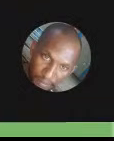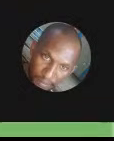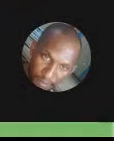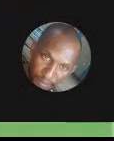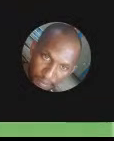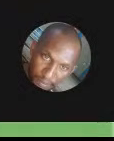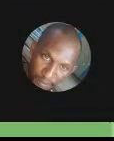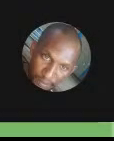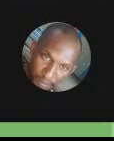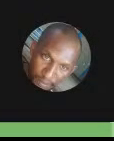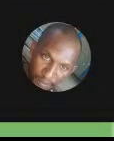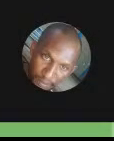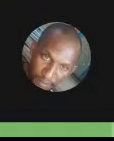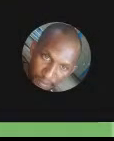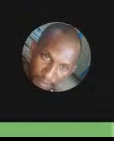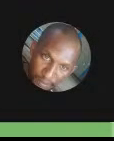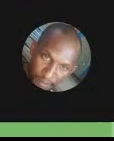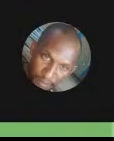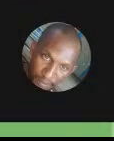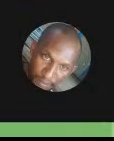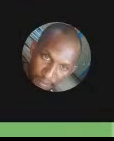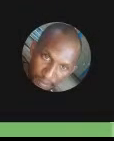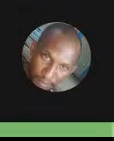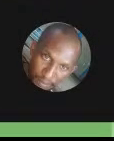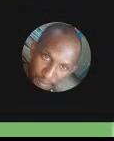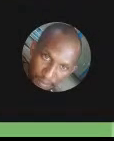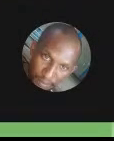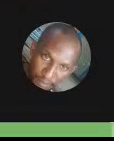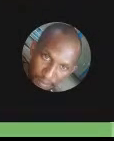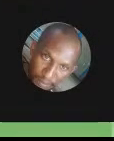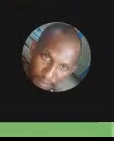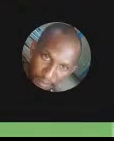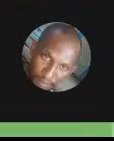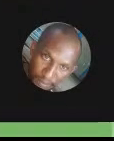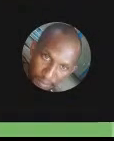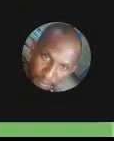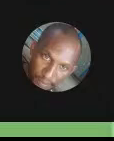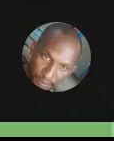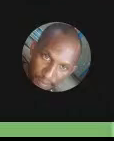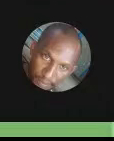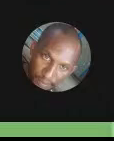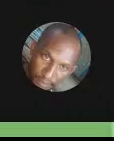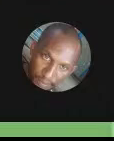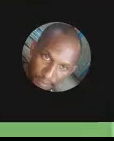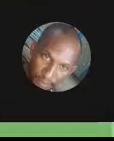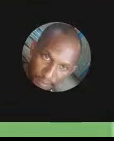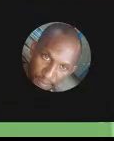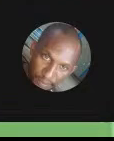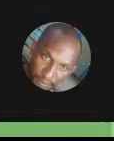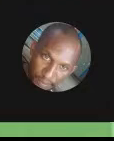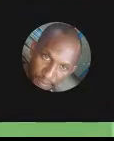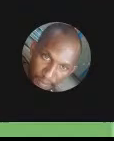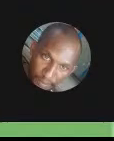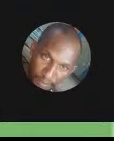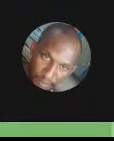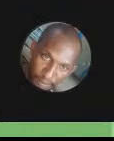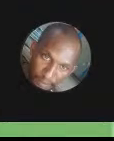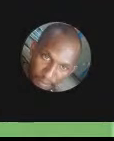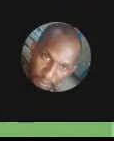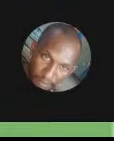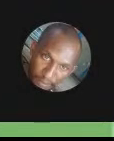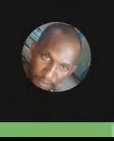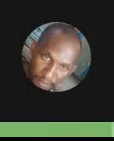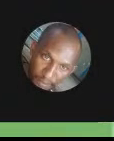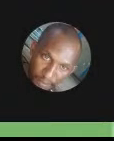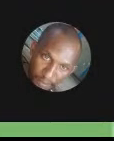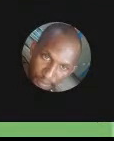to a home, it is polite to take a small gift, whether you'll take flowers or you'll take chocolates,